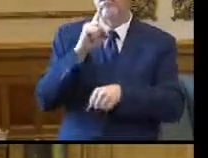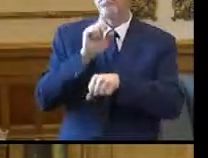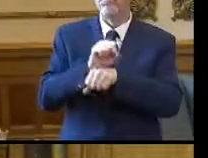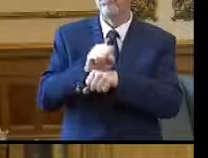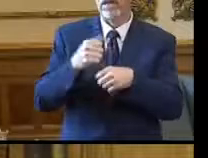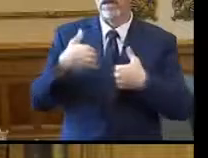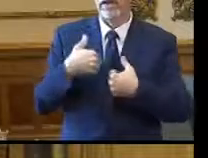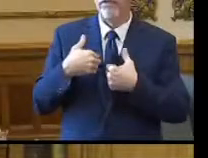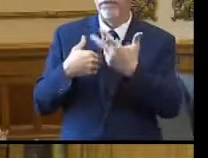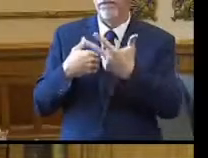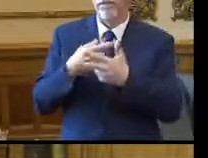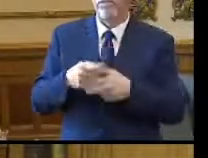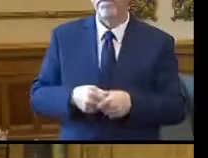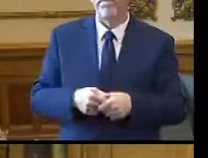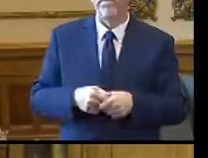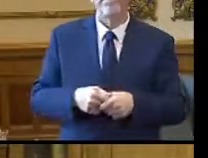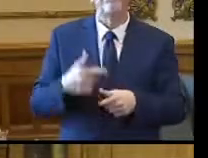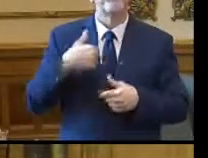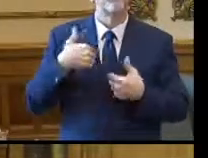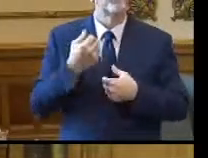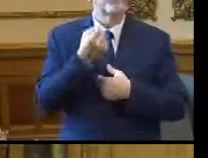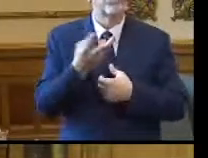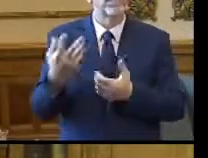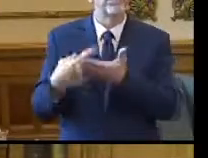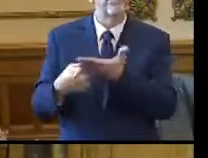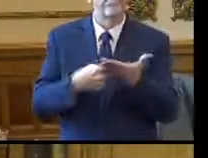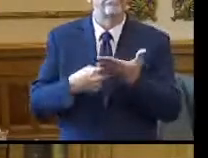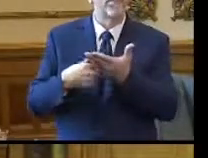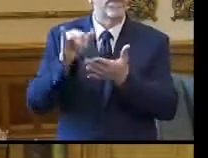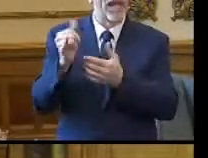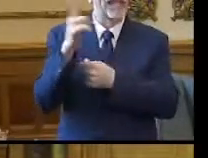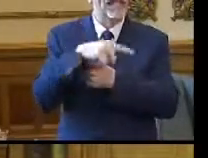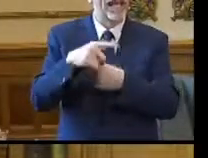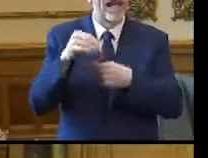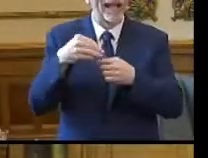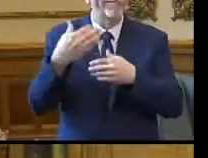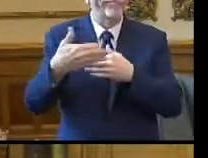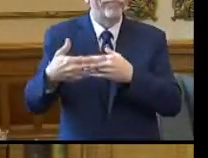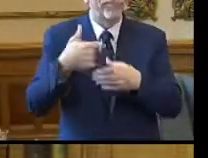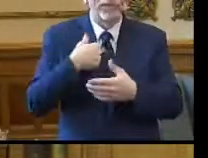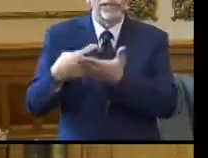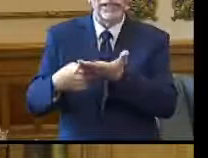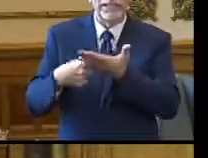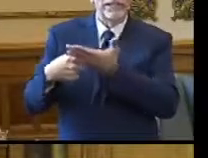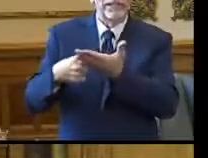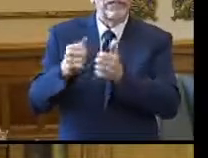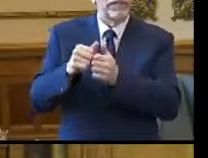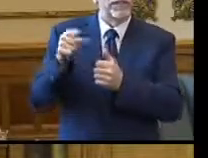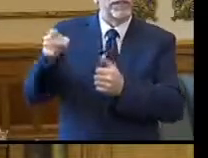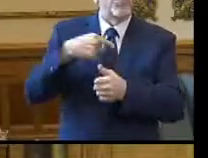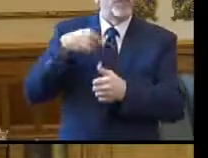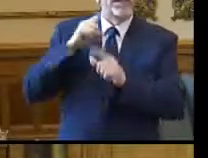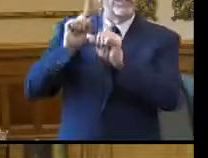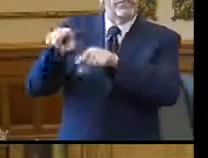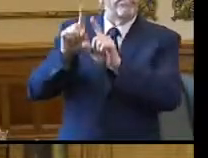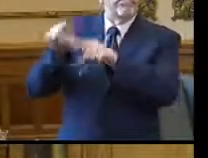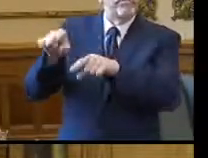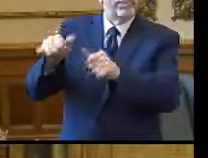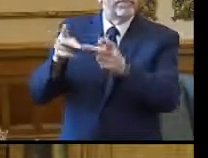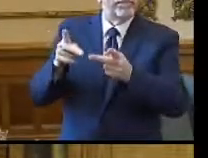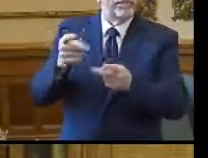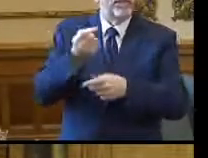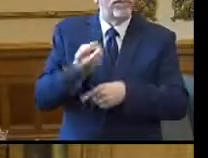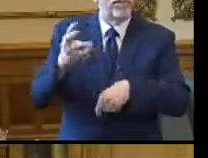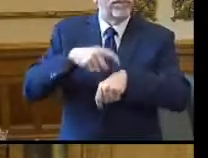residents. We have had multiple discussions on that date and several after, and have been in the facility multiple times